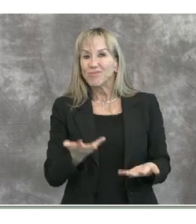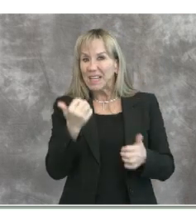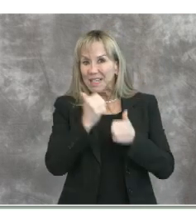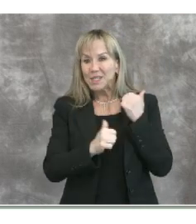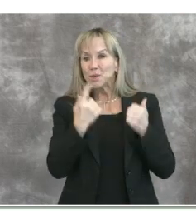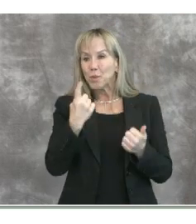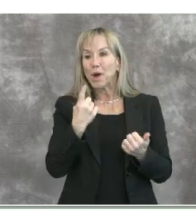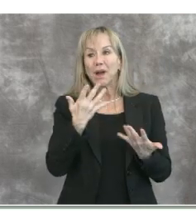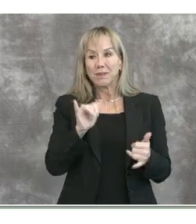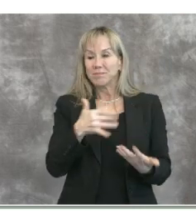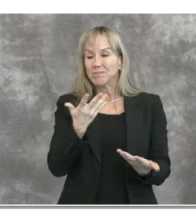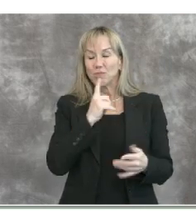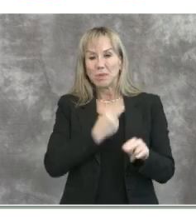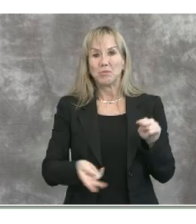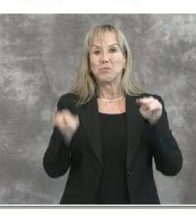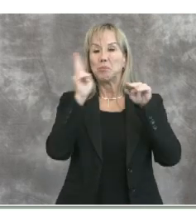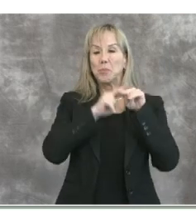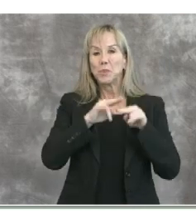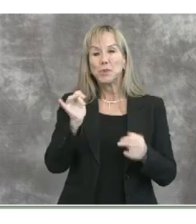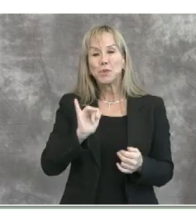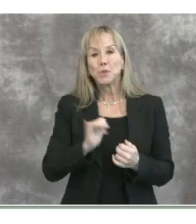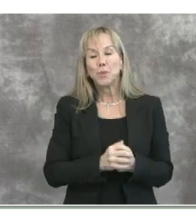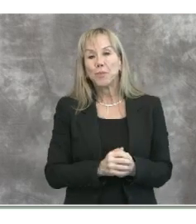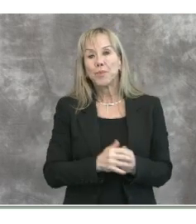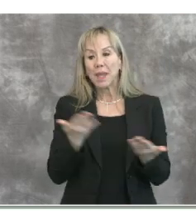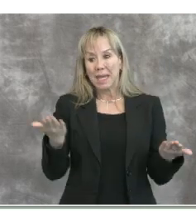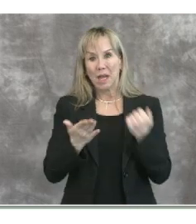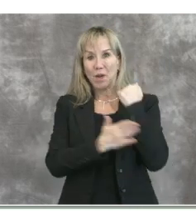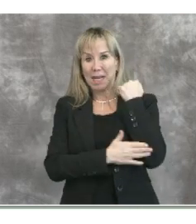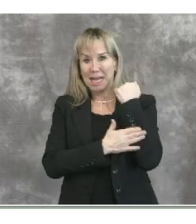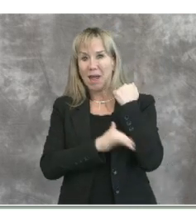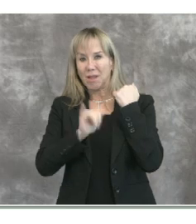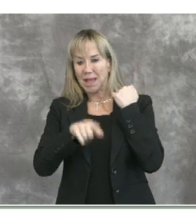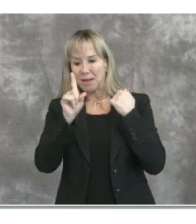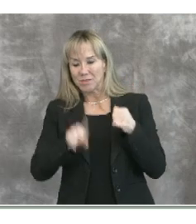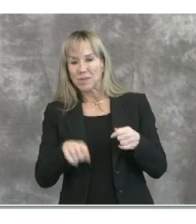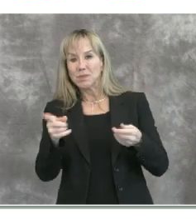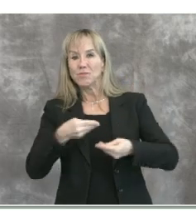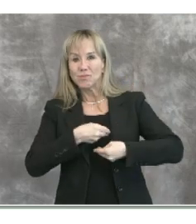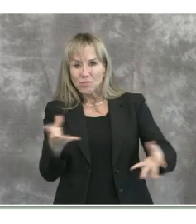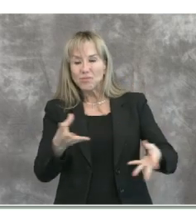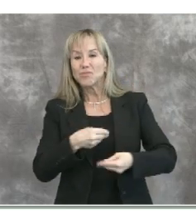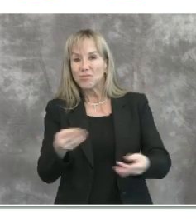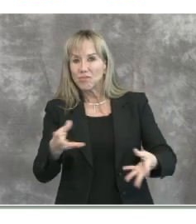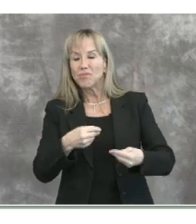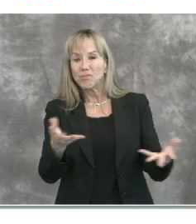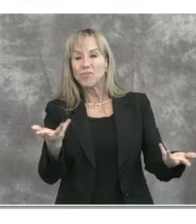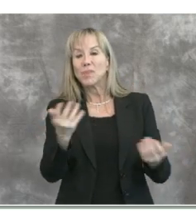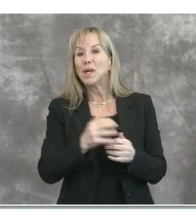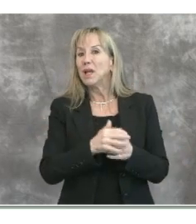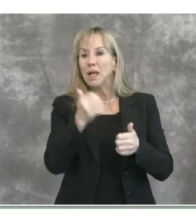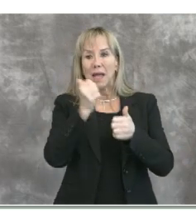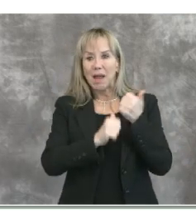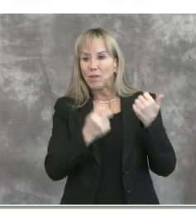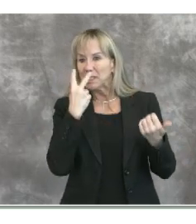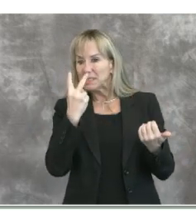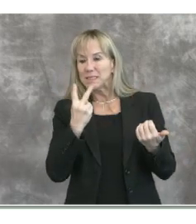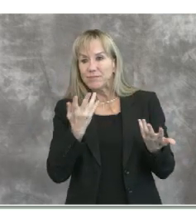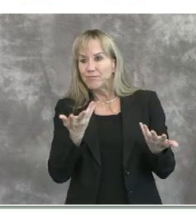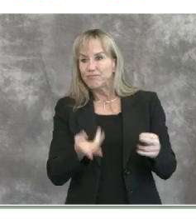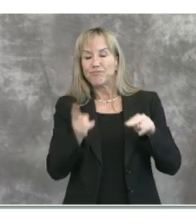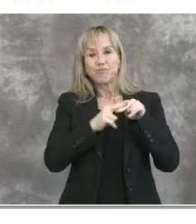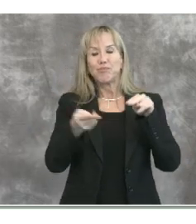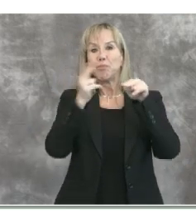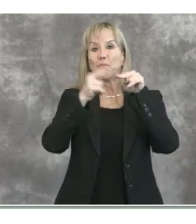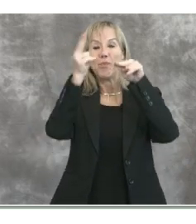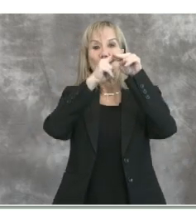individual items of personal protective equipment that we at the county are distributing to our healthcare partners. Every category going up in the last 24 hours,